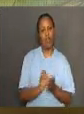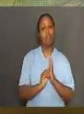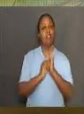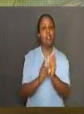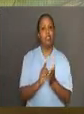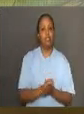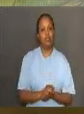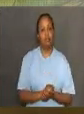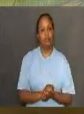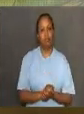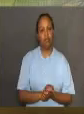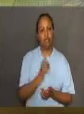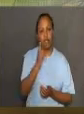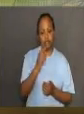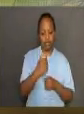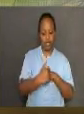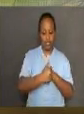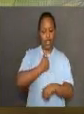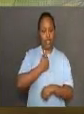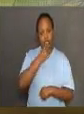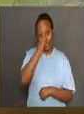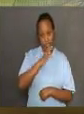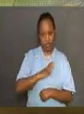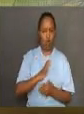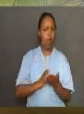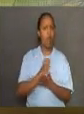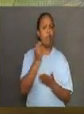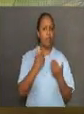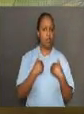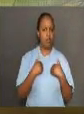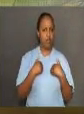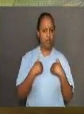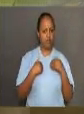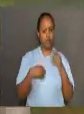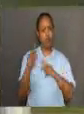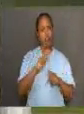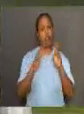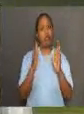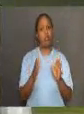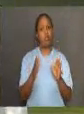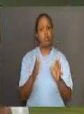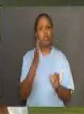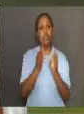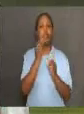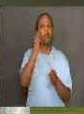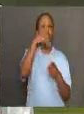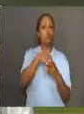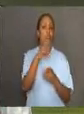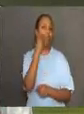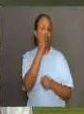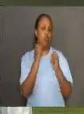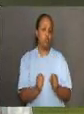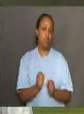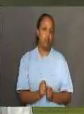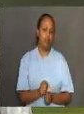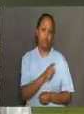that all accused persons have the right to a public trial. I'm sure you